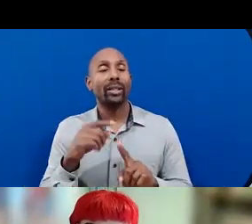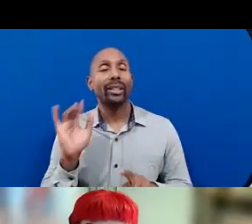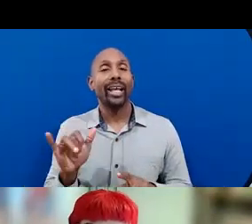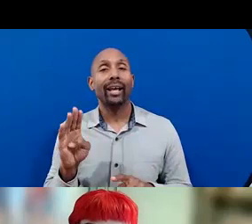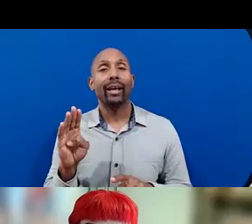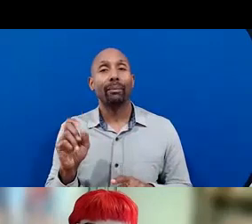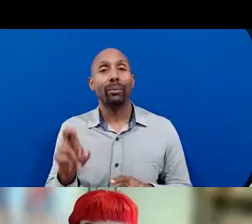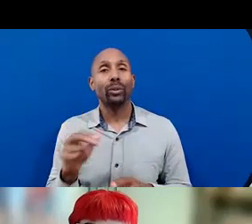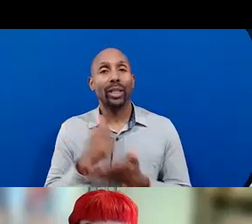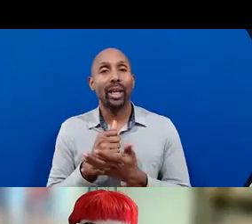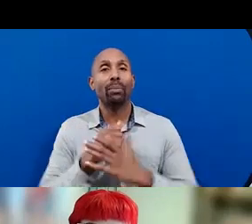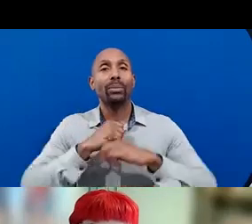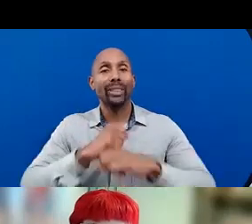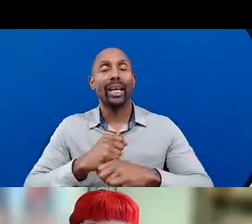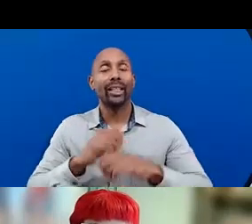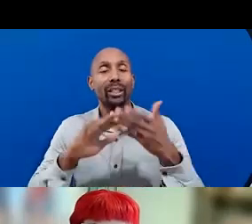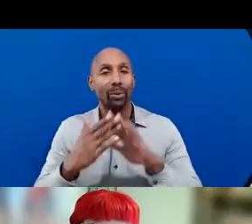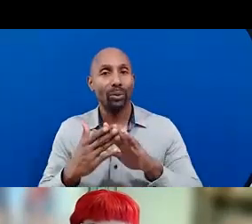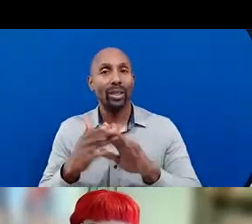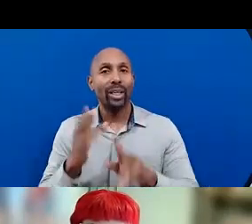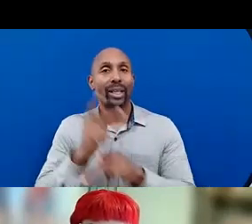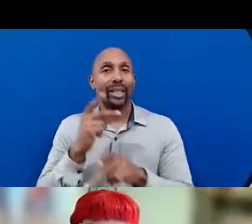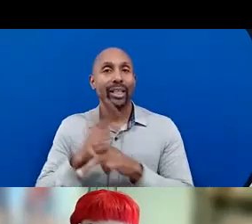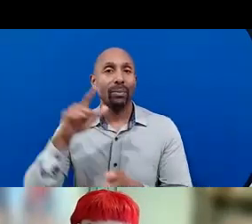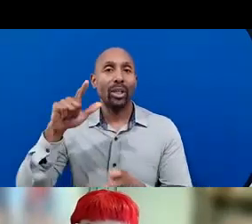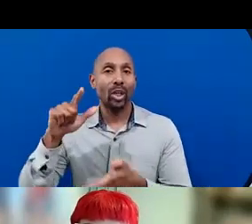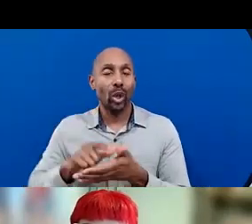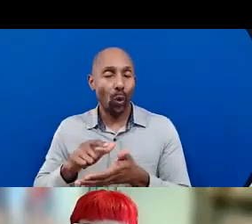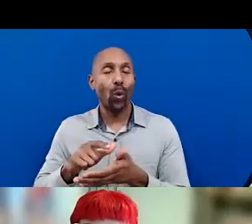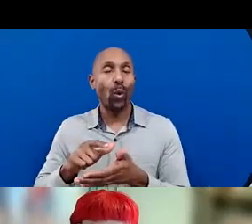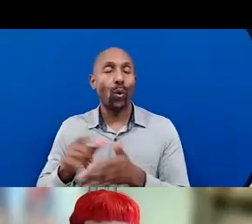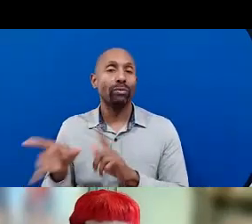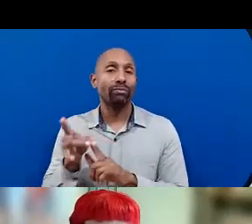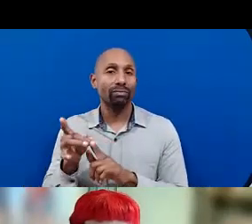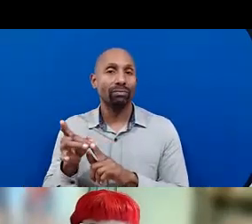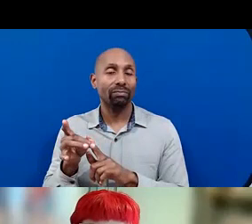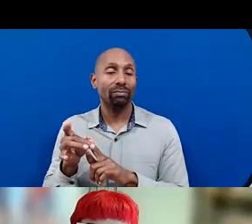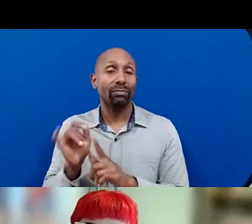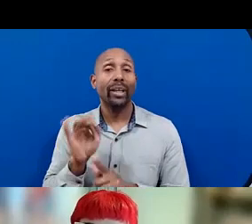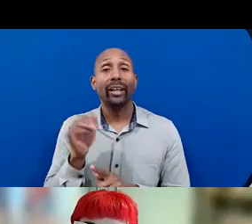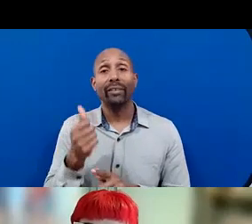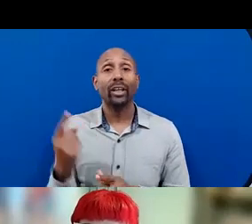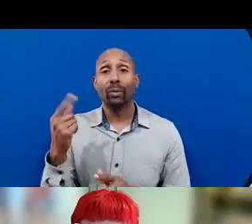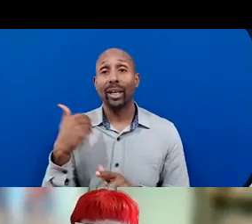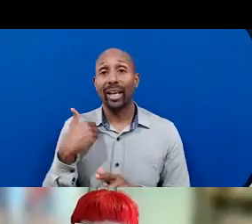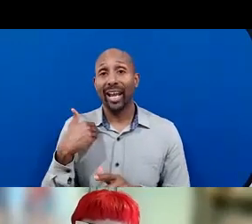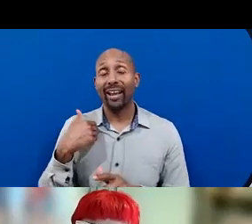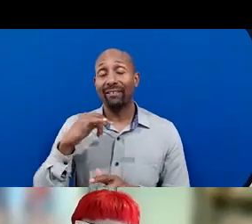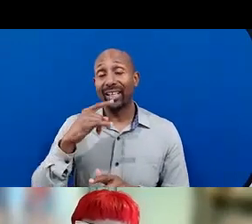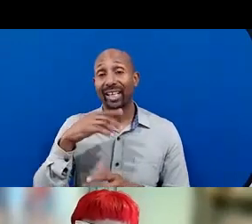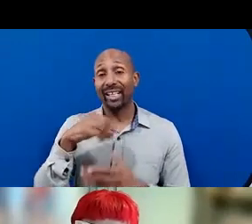down in our communities. If anybody has kids in school right now, you see what's happening in school.